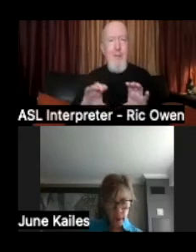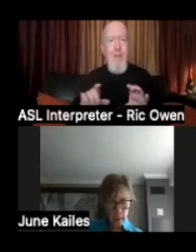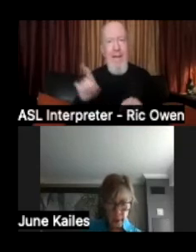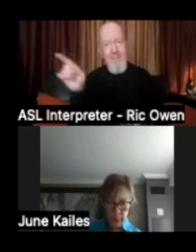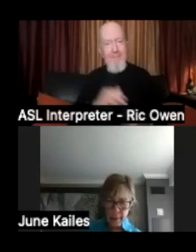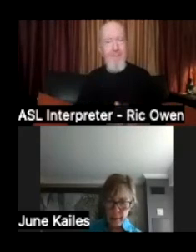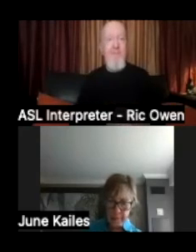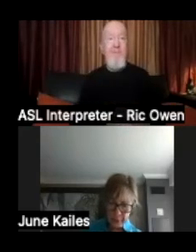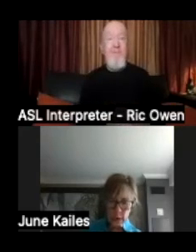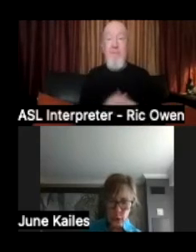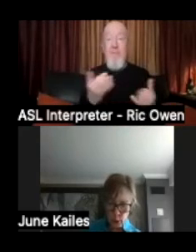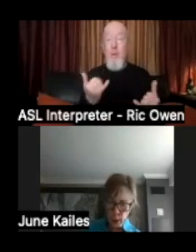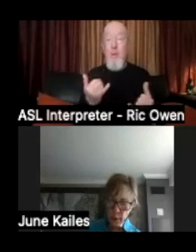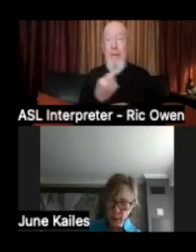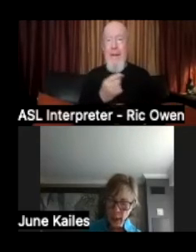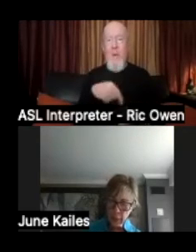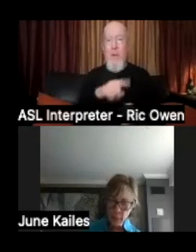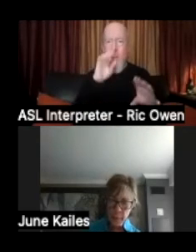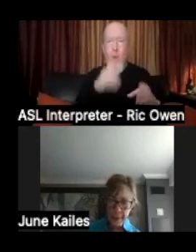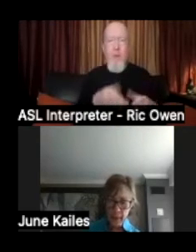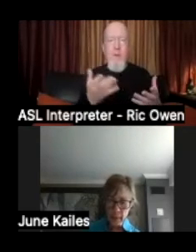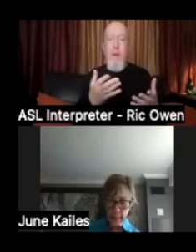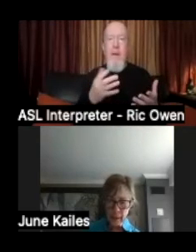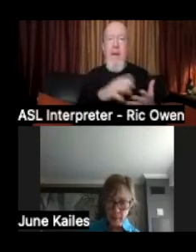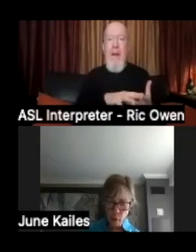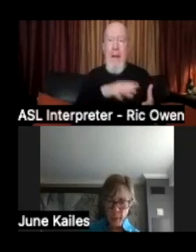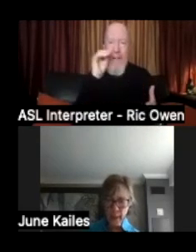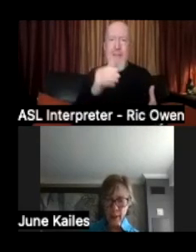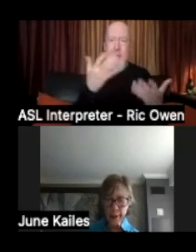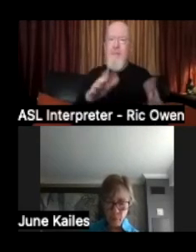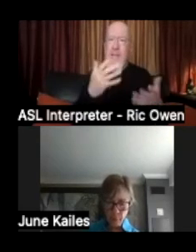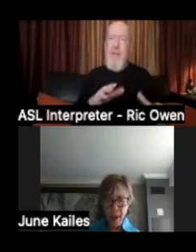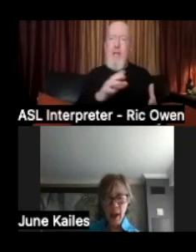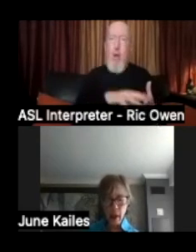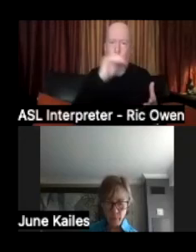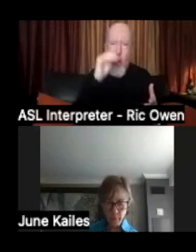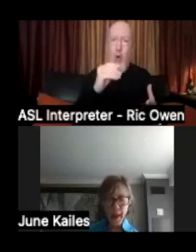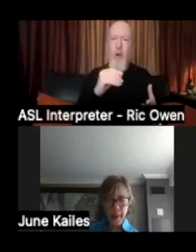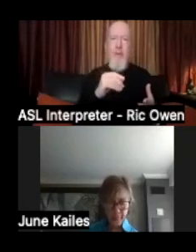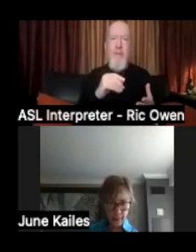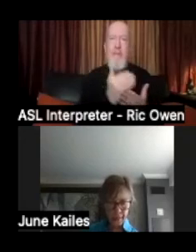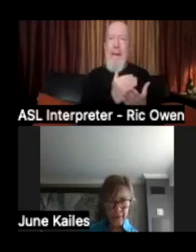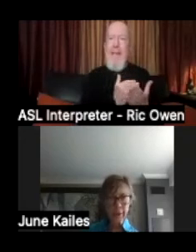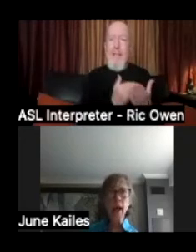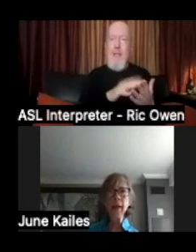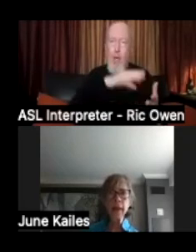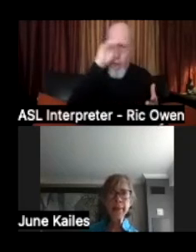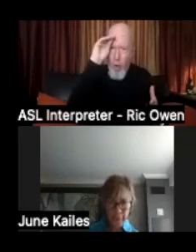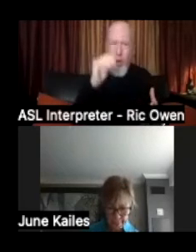on the lessons learned depend on repeatedly applying the